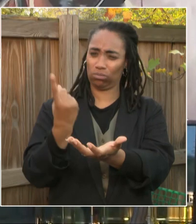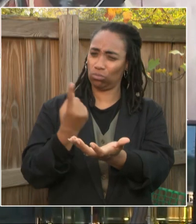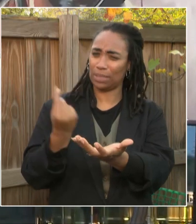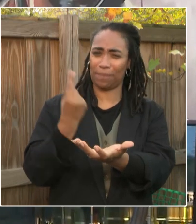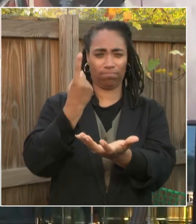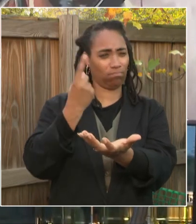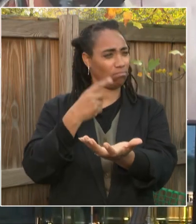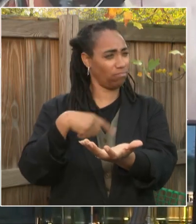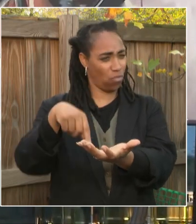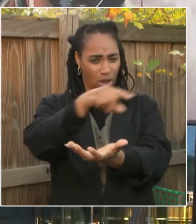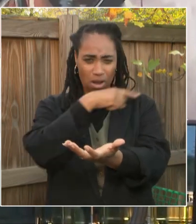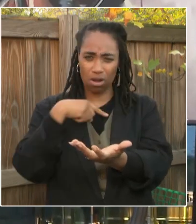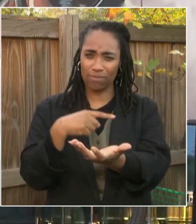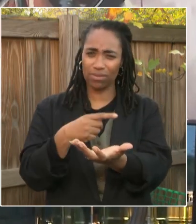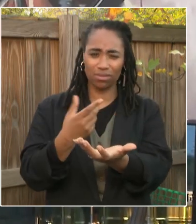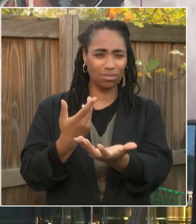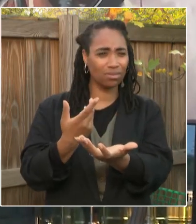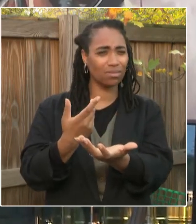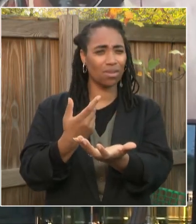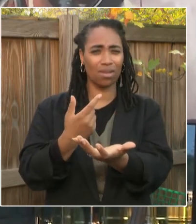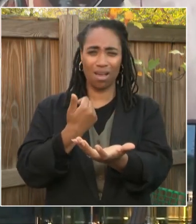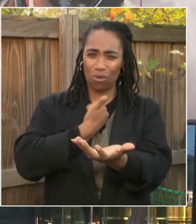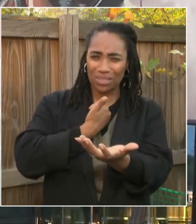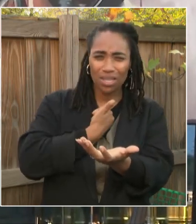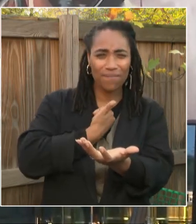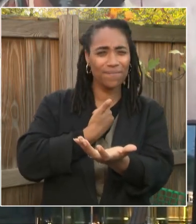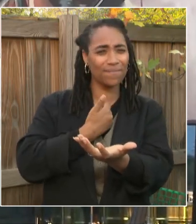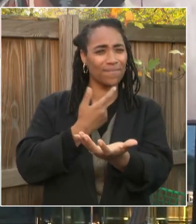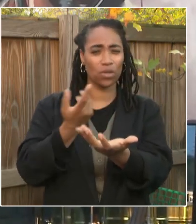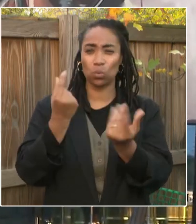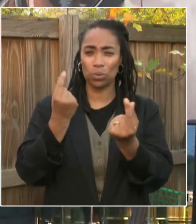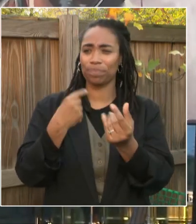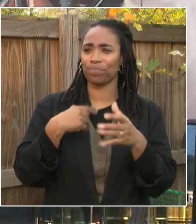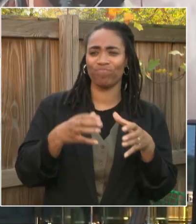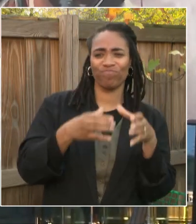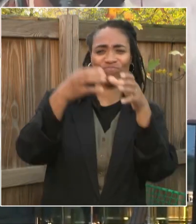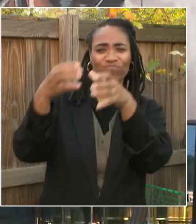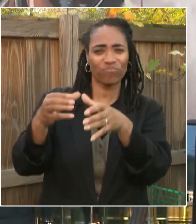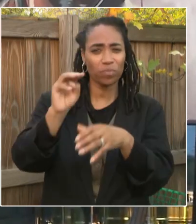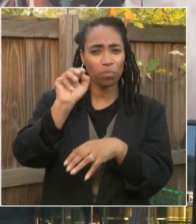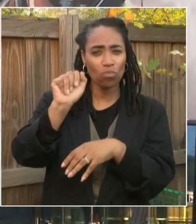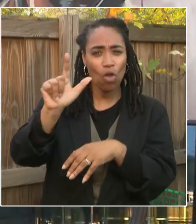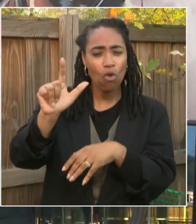We'll sit down in my office. We'll make a plan. We can do our own film. We can tell our own story.